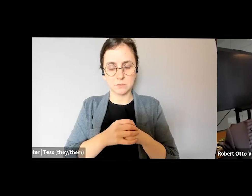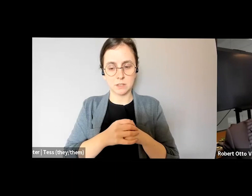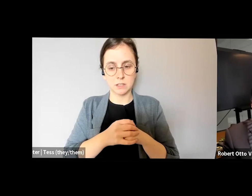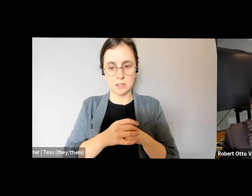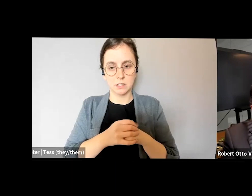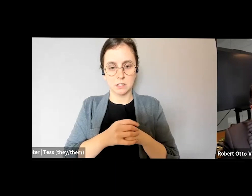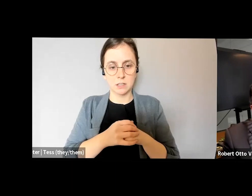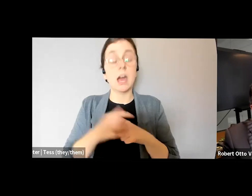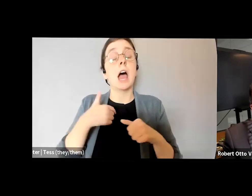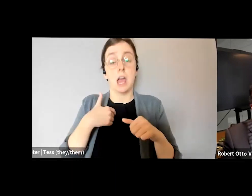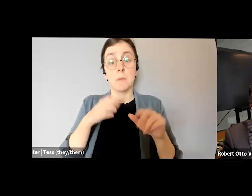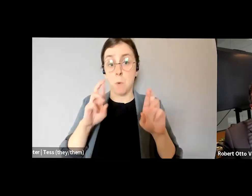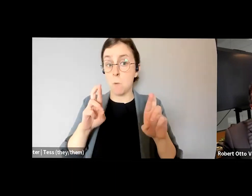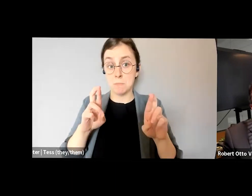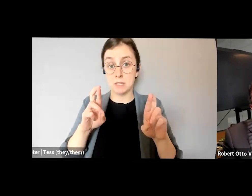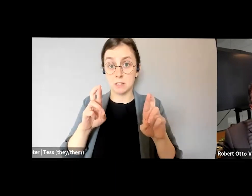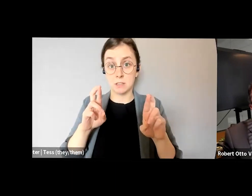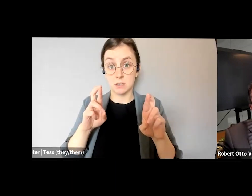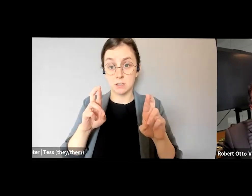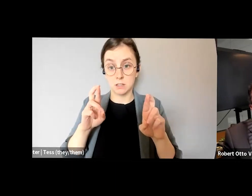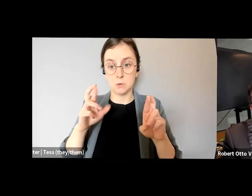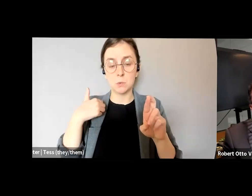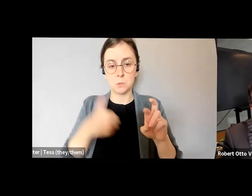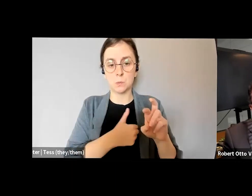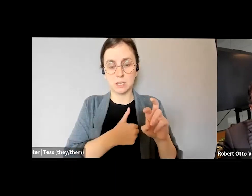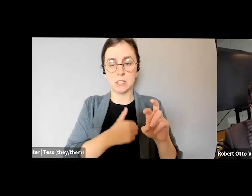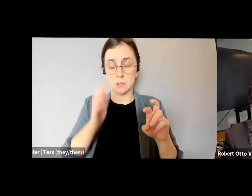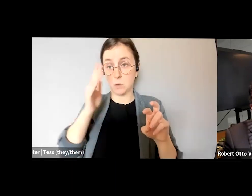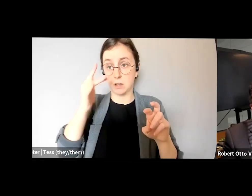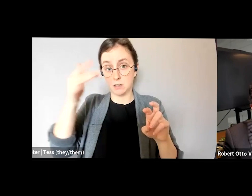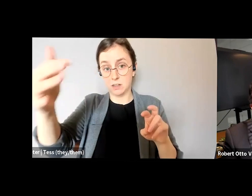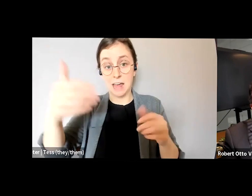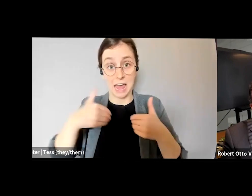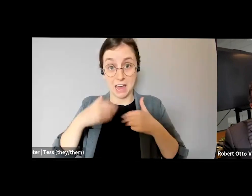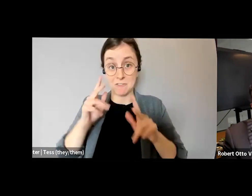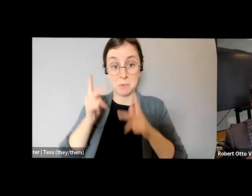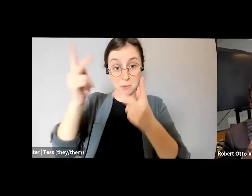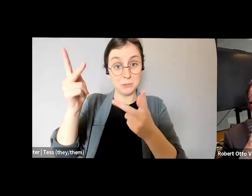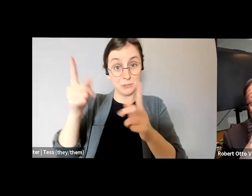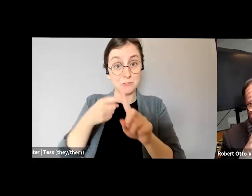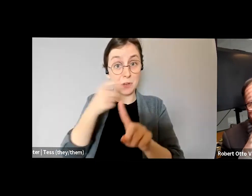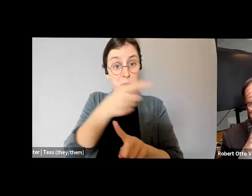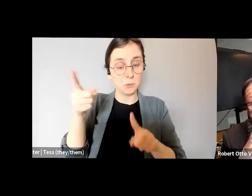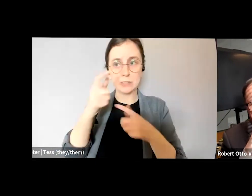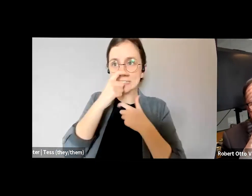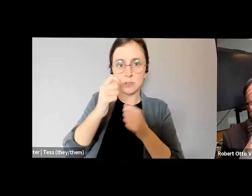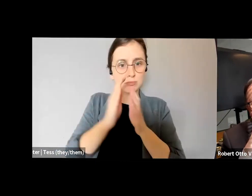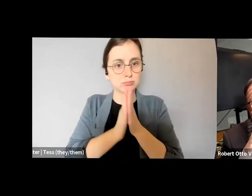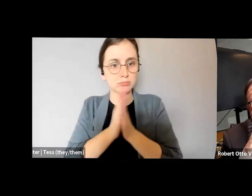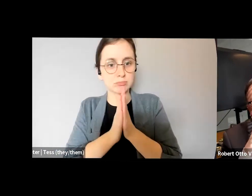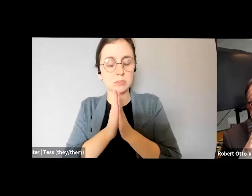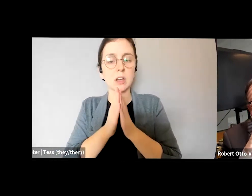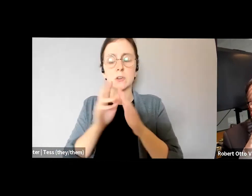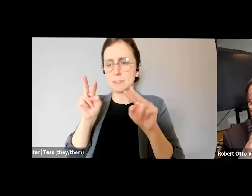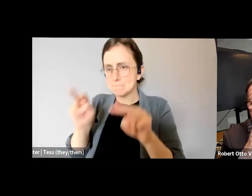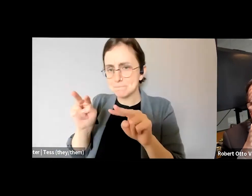I'm hoping that at some point we'll have proposals from those of you who are interested in looking at the quality of the services